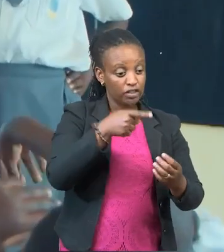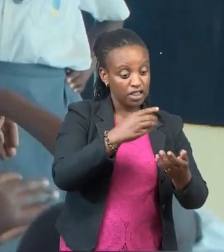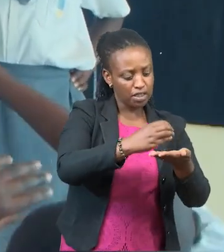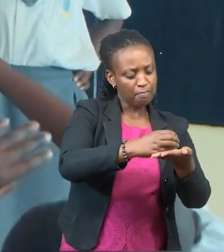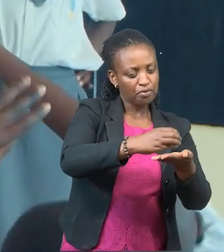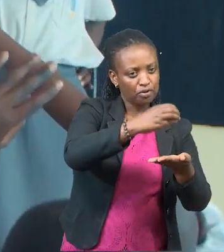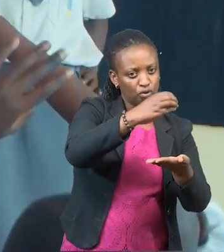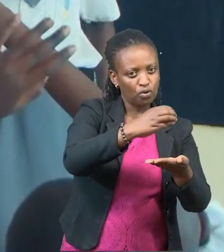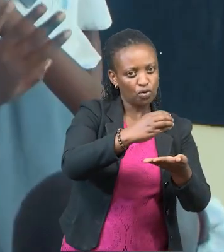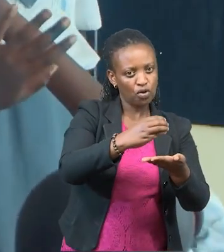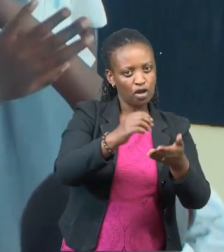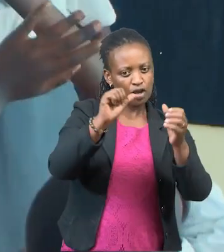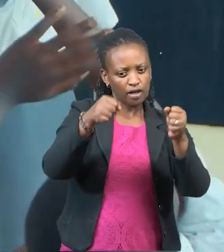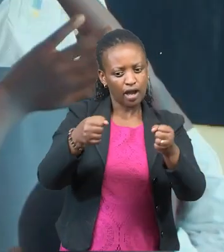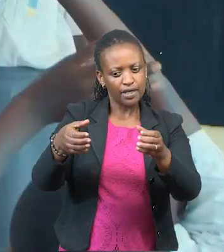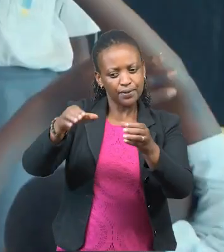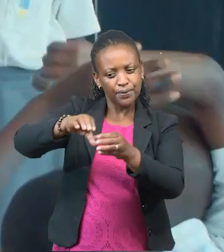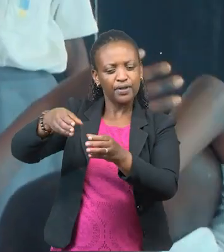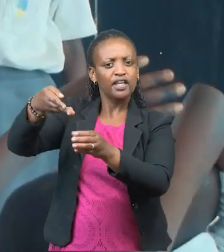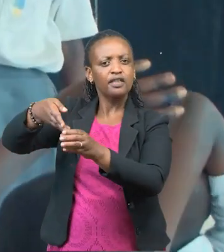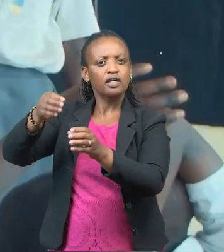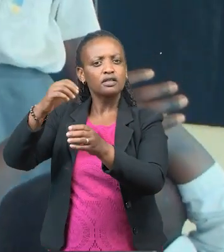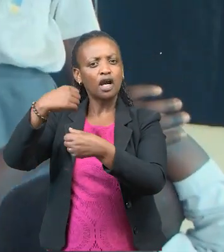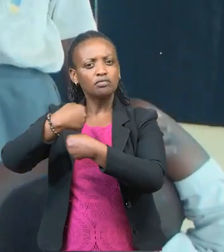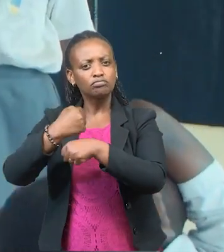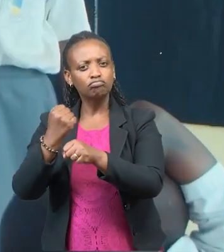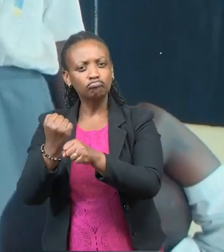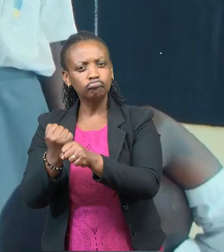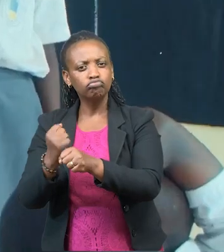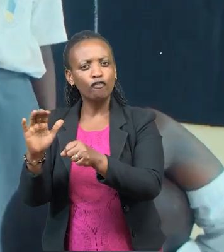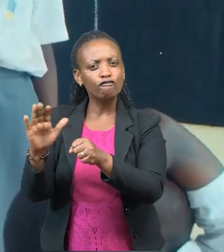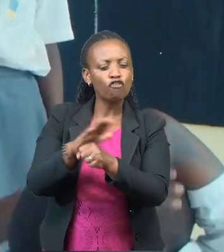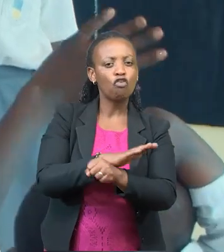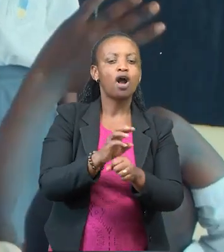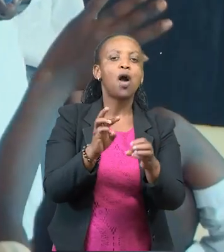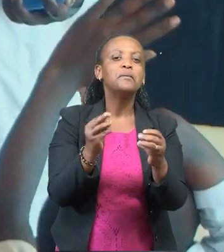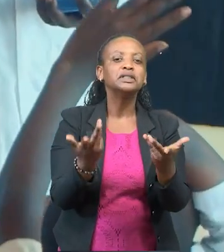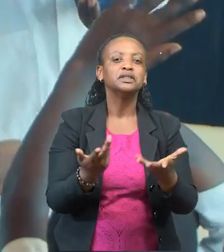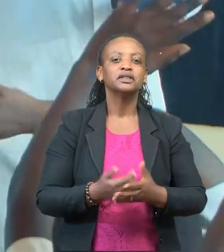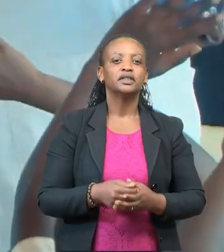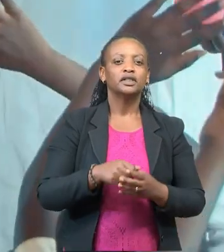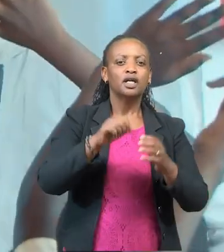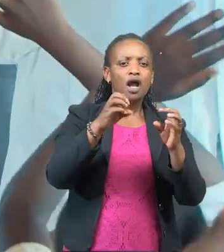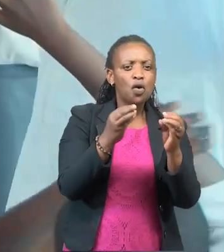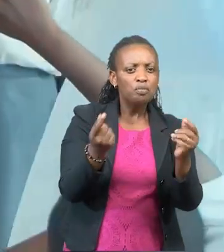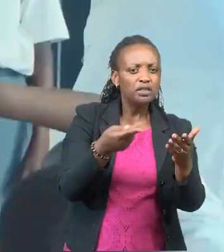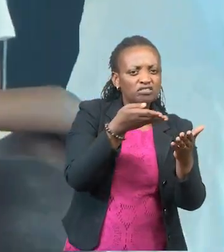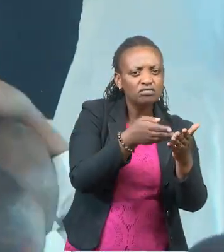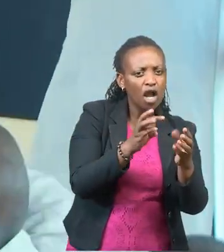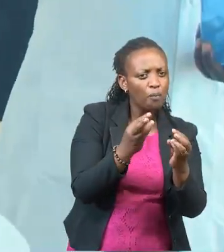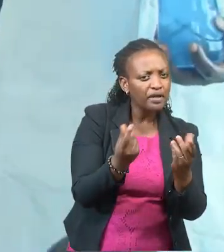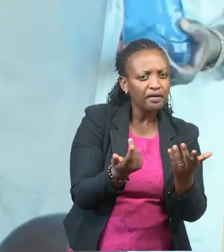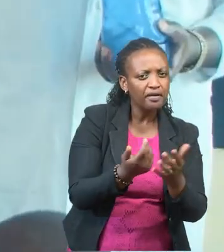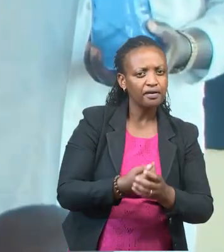of these bottles have they poured in here to make this bottle full? Yes, how many of